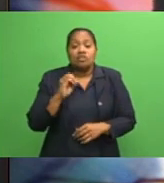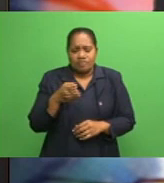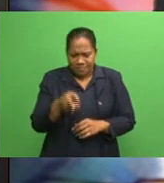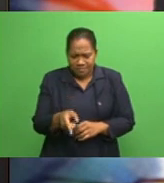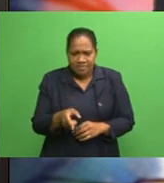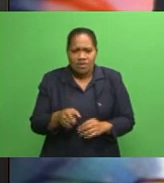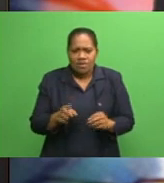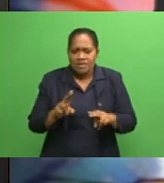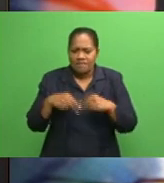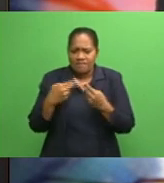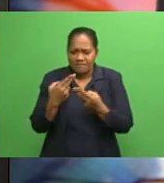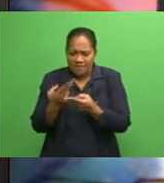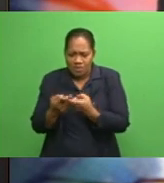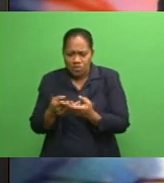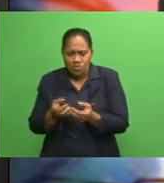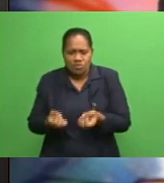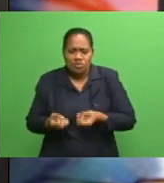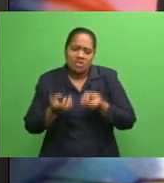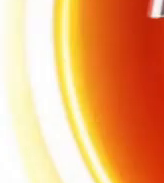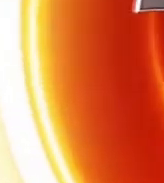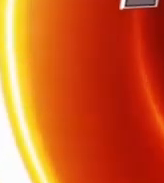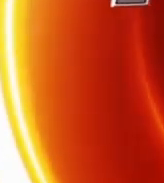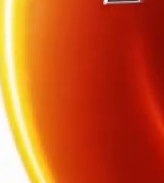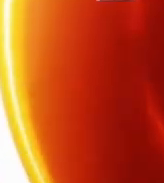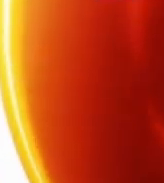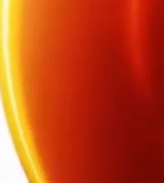special permission to attend the presentation.